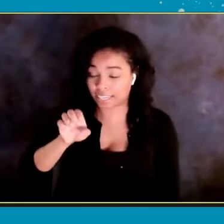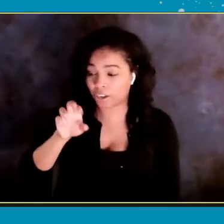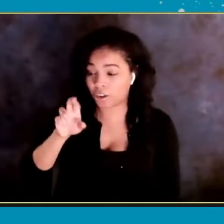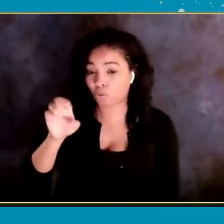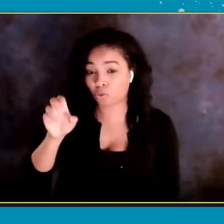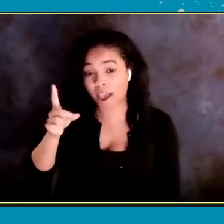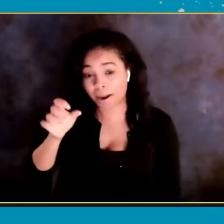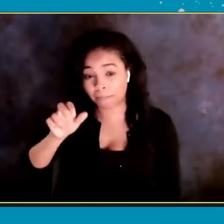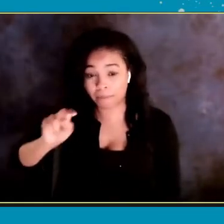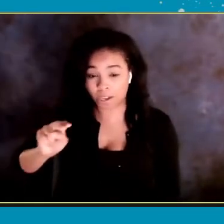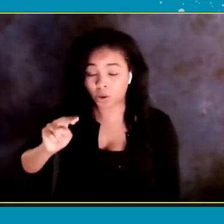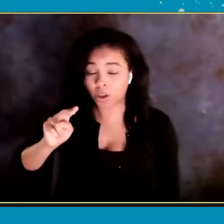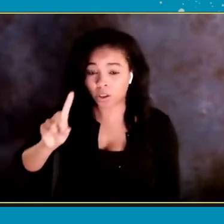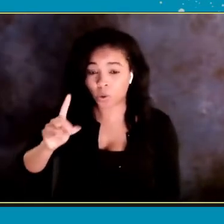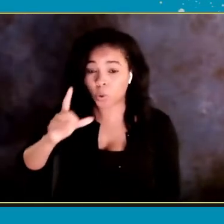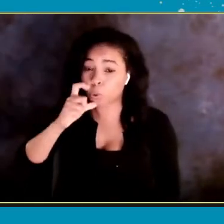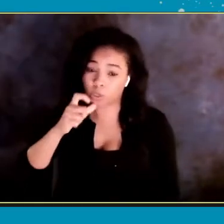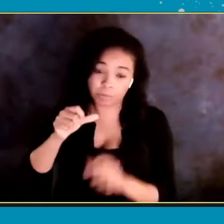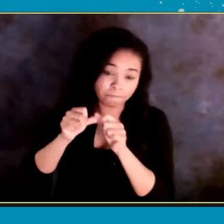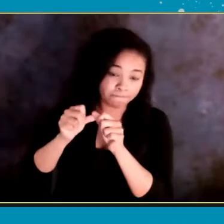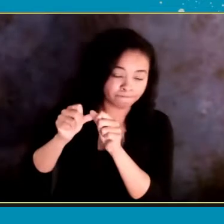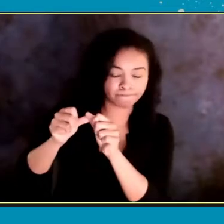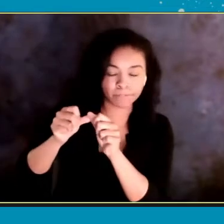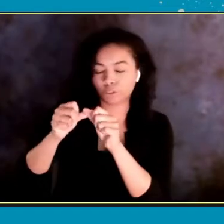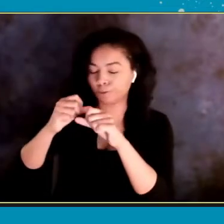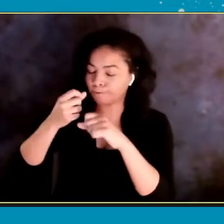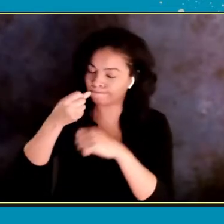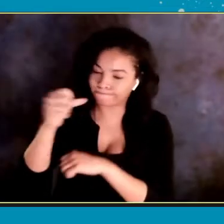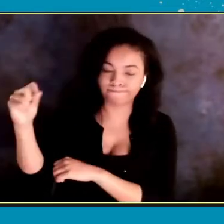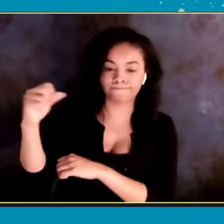in her effort to protect and lead in her community.